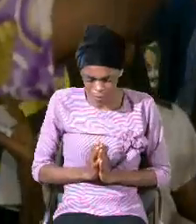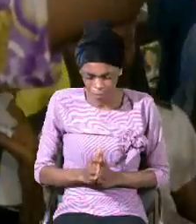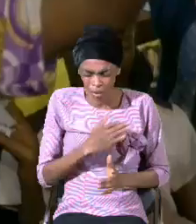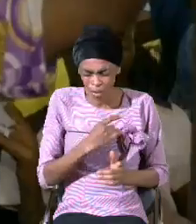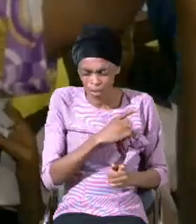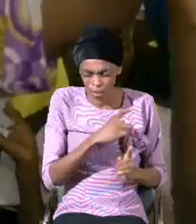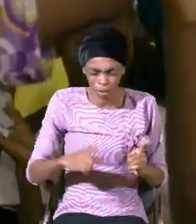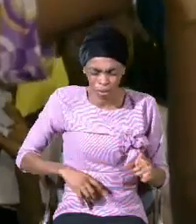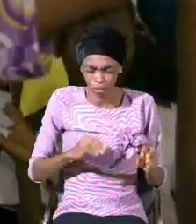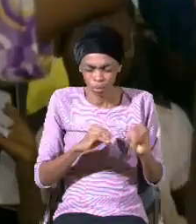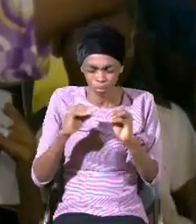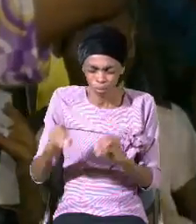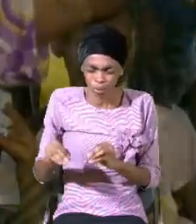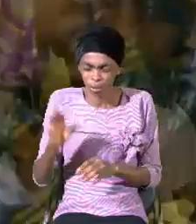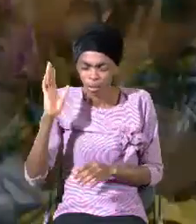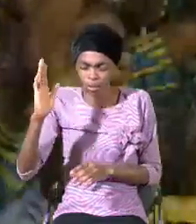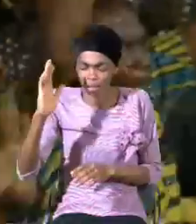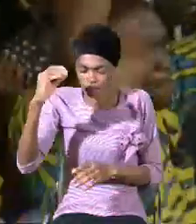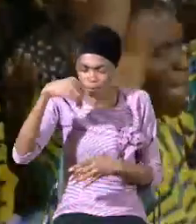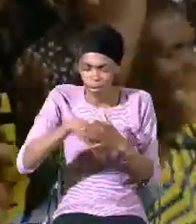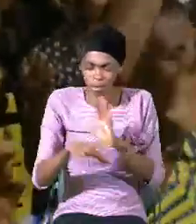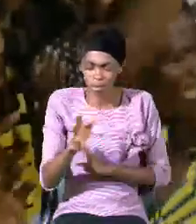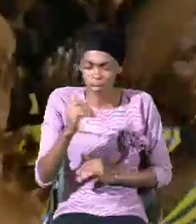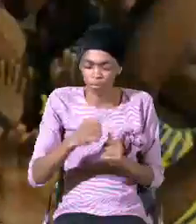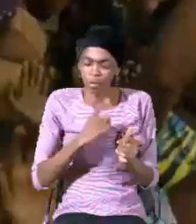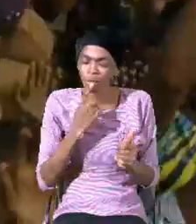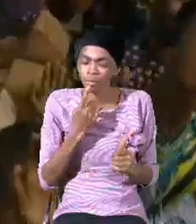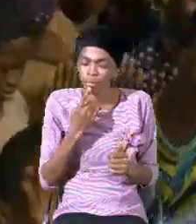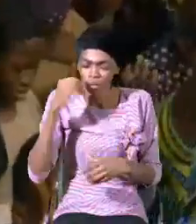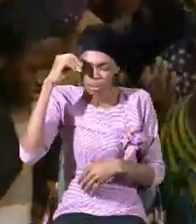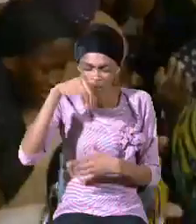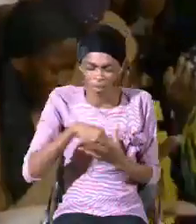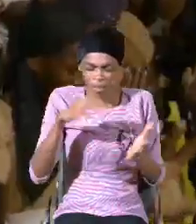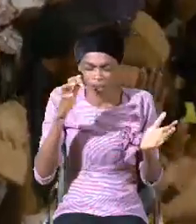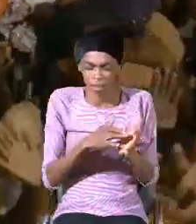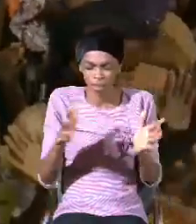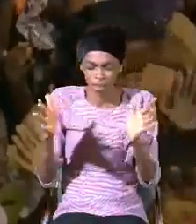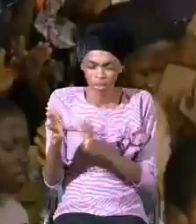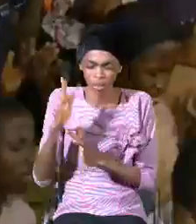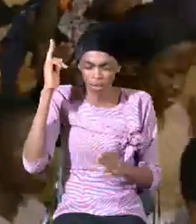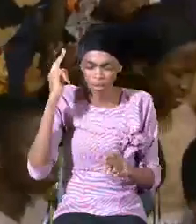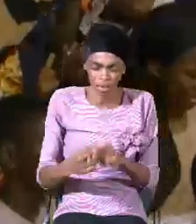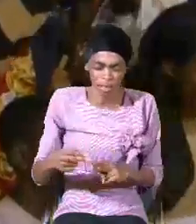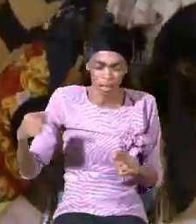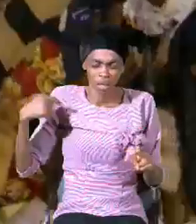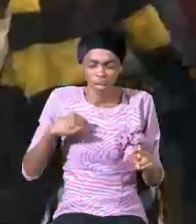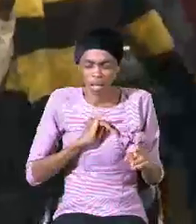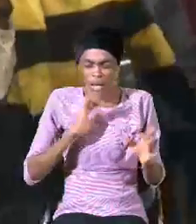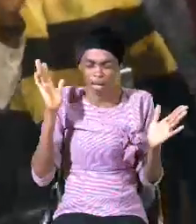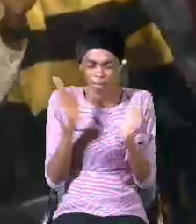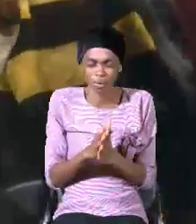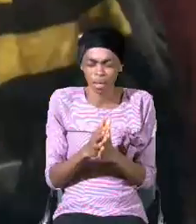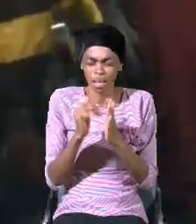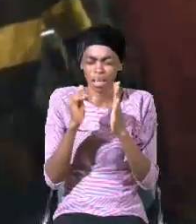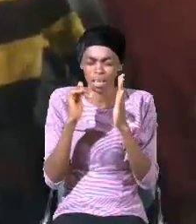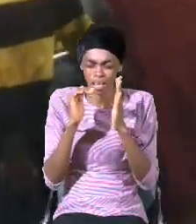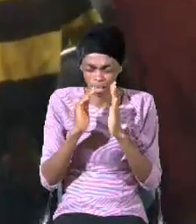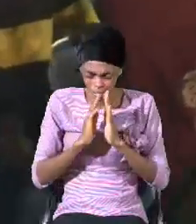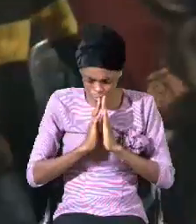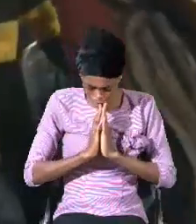put testimony in every mouth. In Jesus' name I pray.